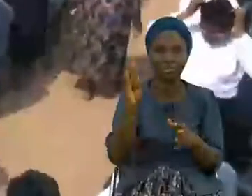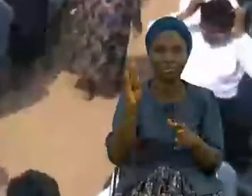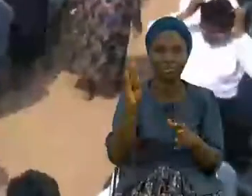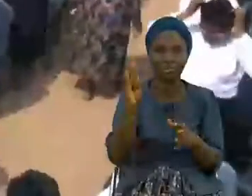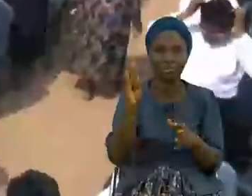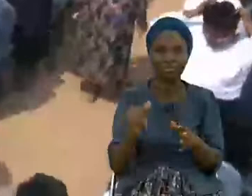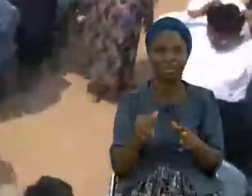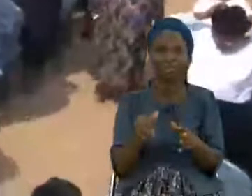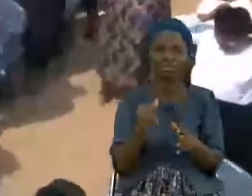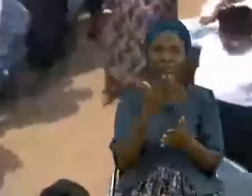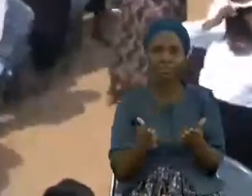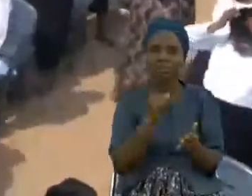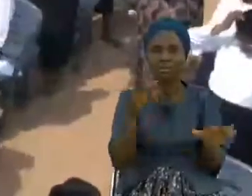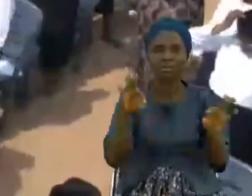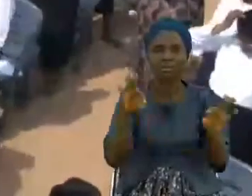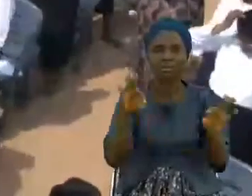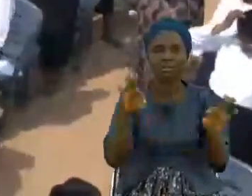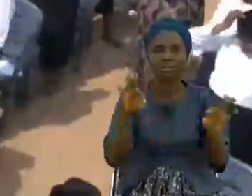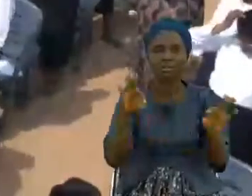for non-essentials